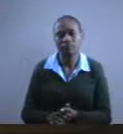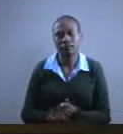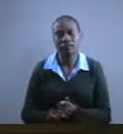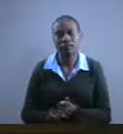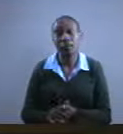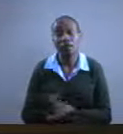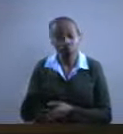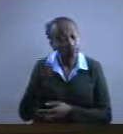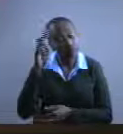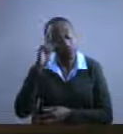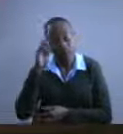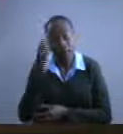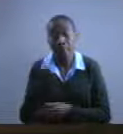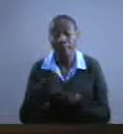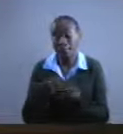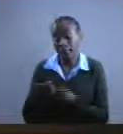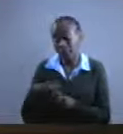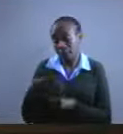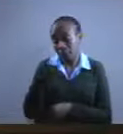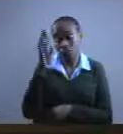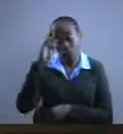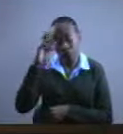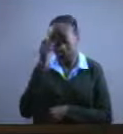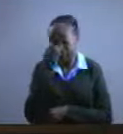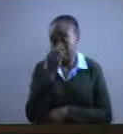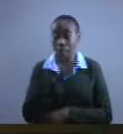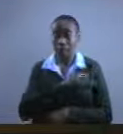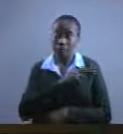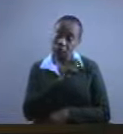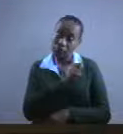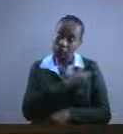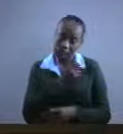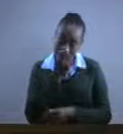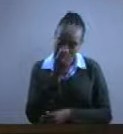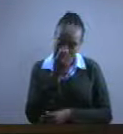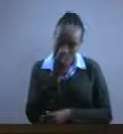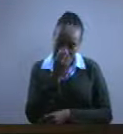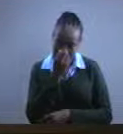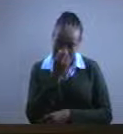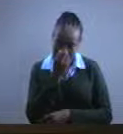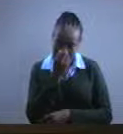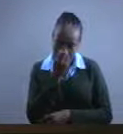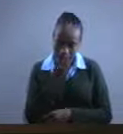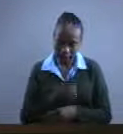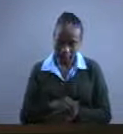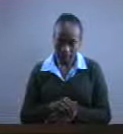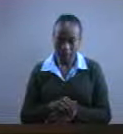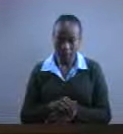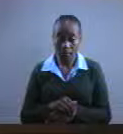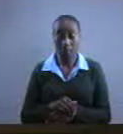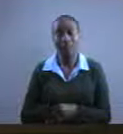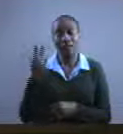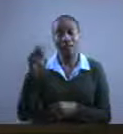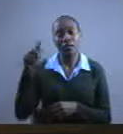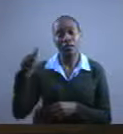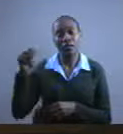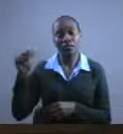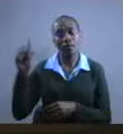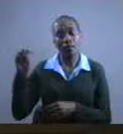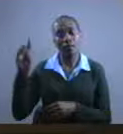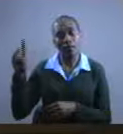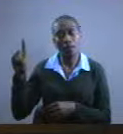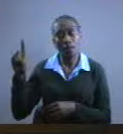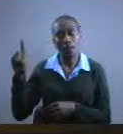umhlonishwa kulokho akakushoyo. KwaZulu-Natal isikhona isikole sabakhubazekile enkandla. Ave kungukuthi iSouth Africa yonke aze benakelelwa